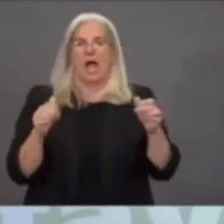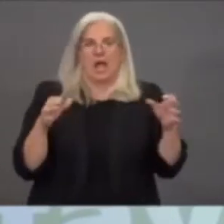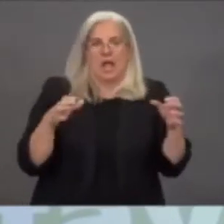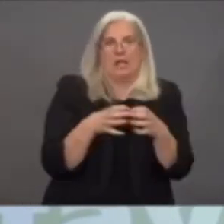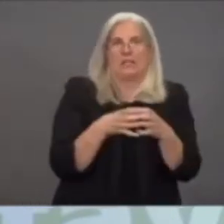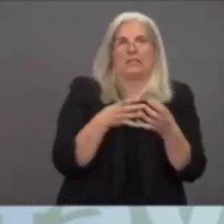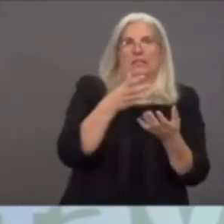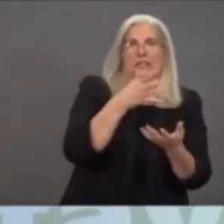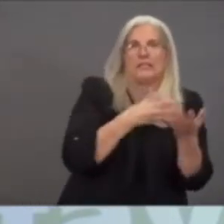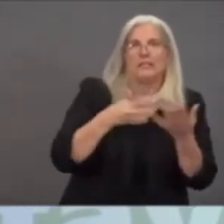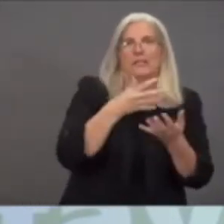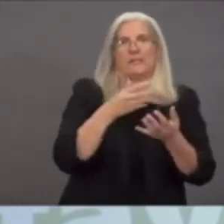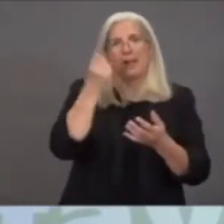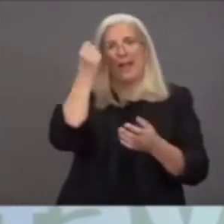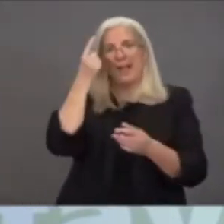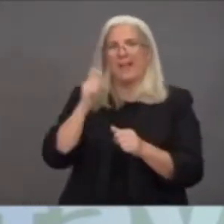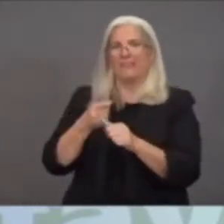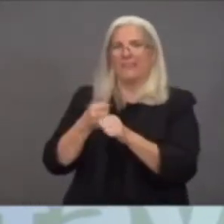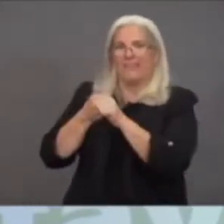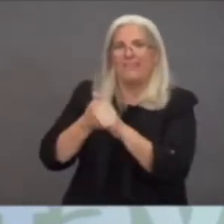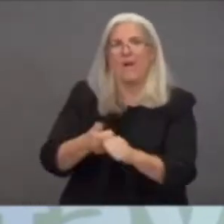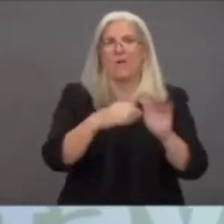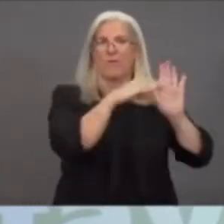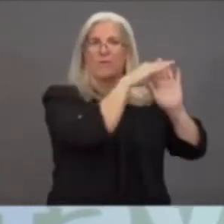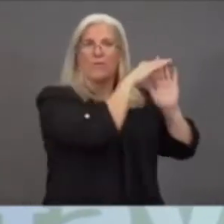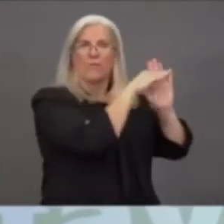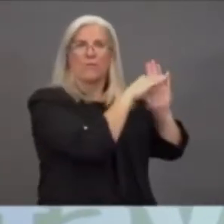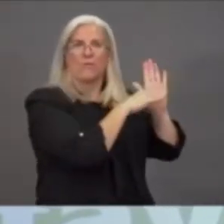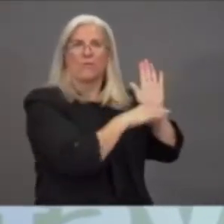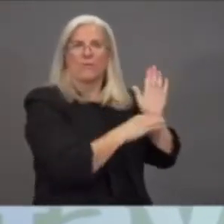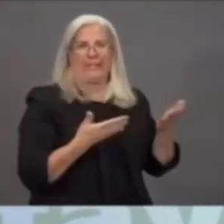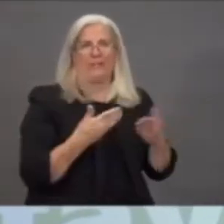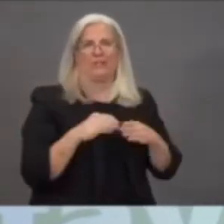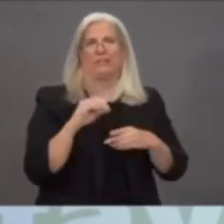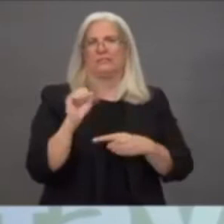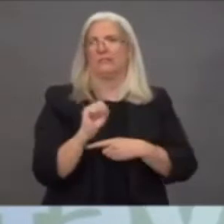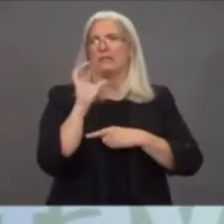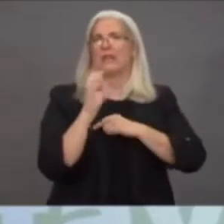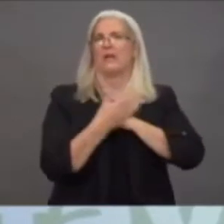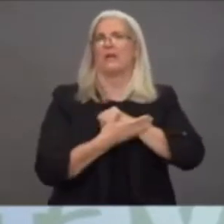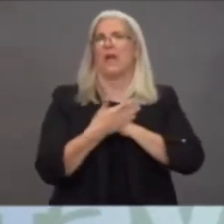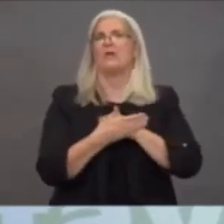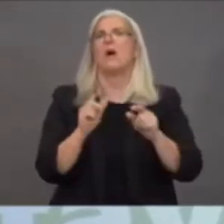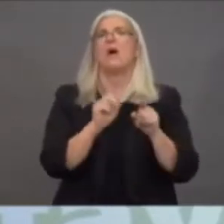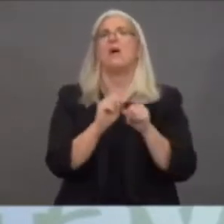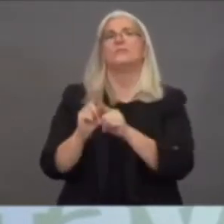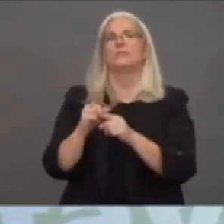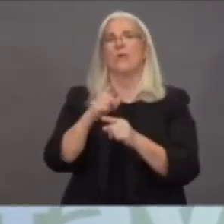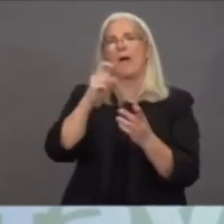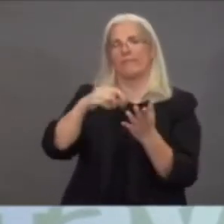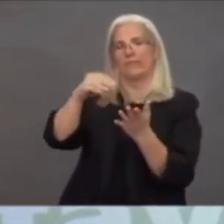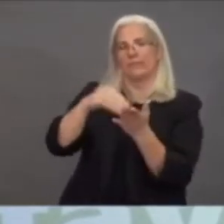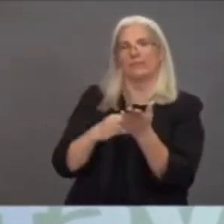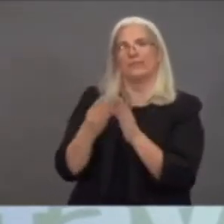gatherings directive here in Santa Clara County, as well as our submit a social distancing protocol and the